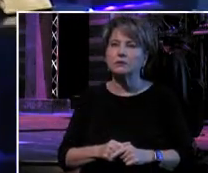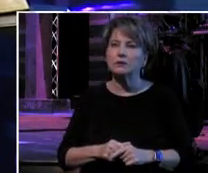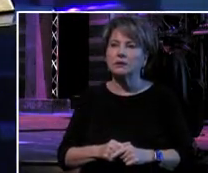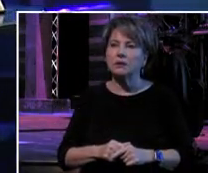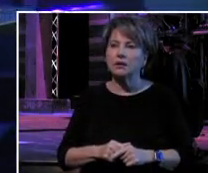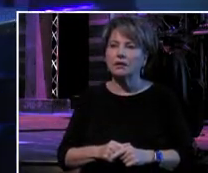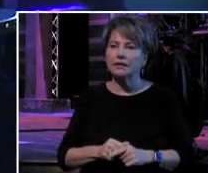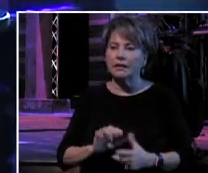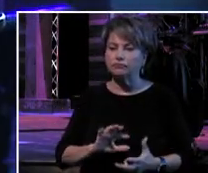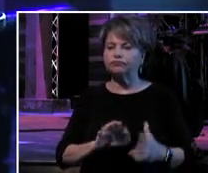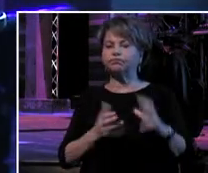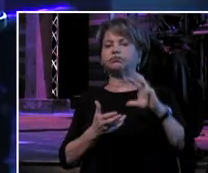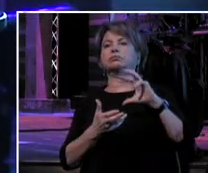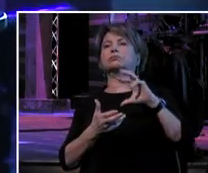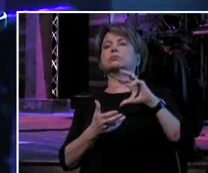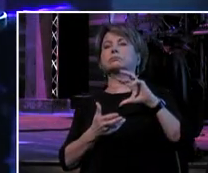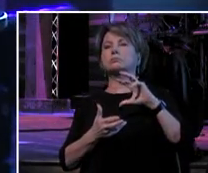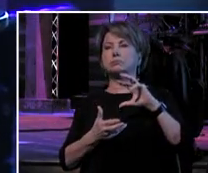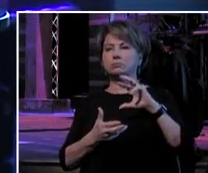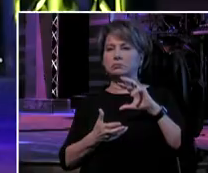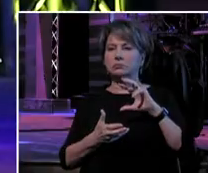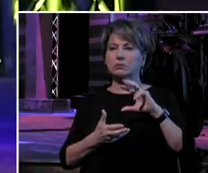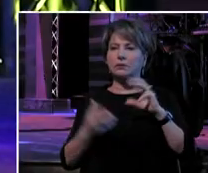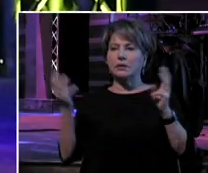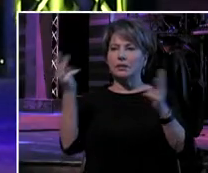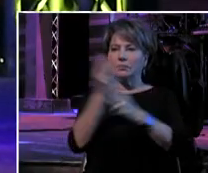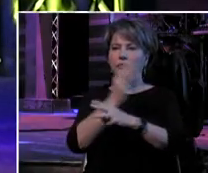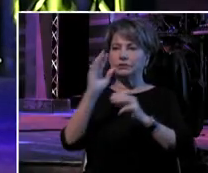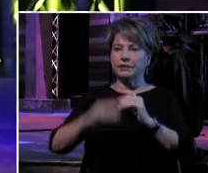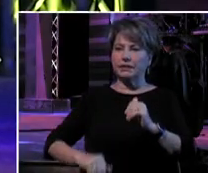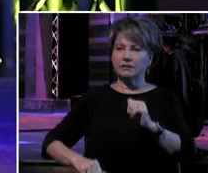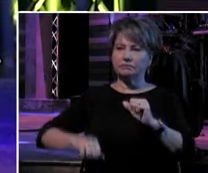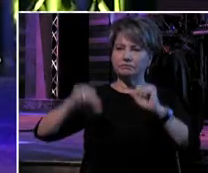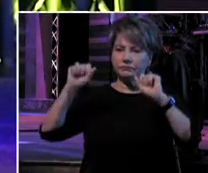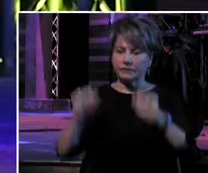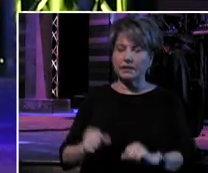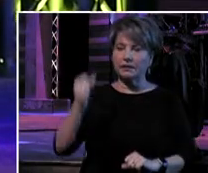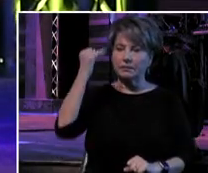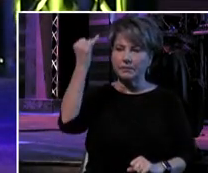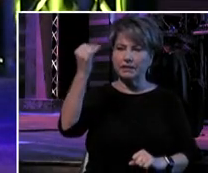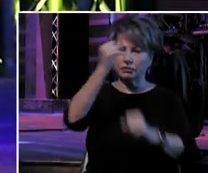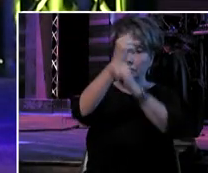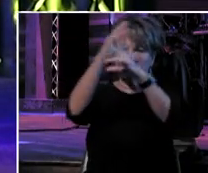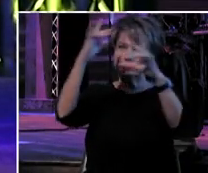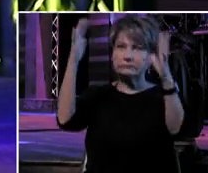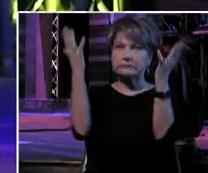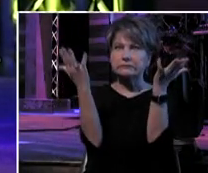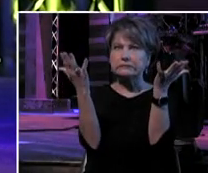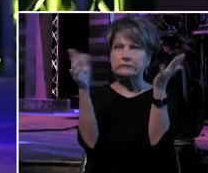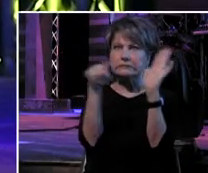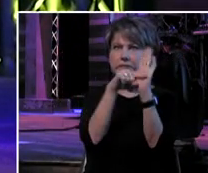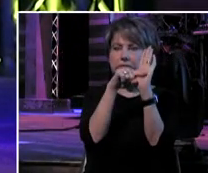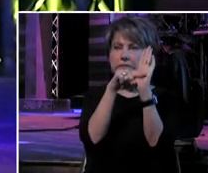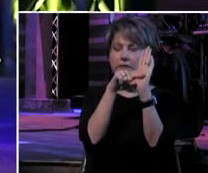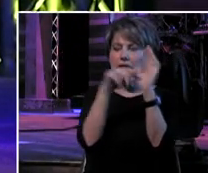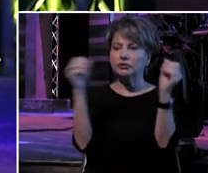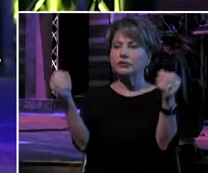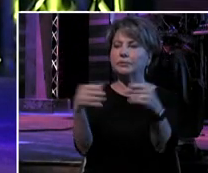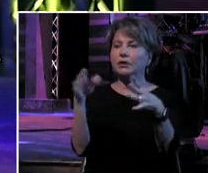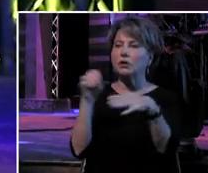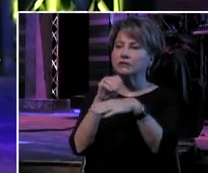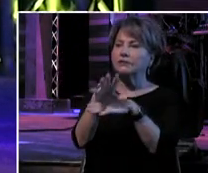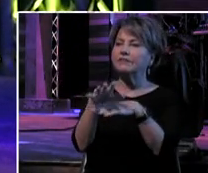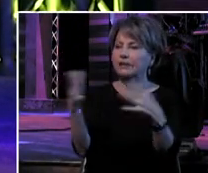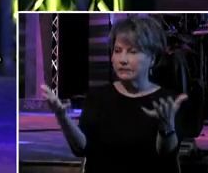a destination that are far worse than you could imagine. And so there can be cause and effect. But